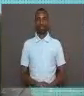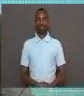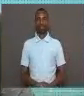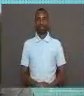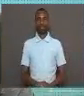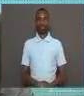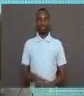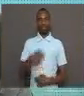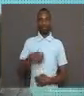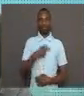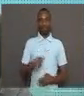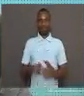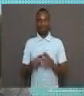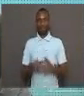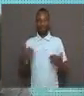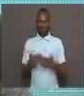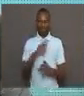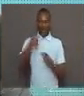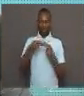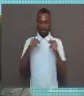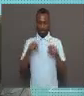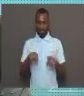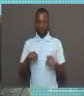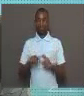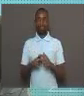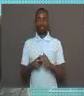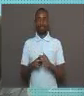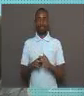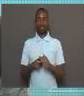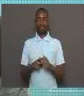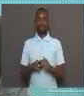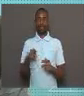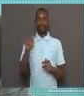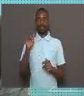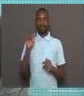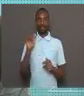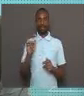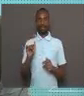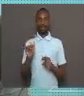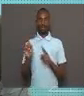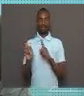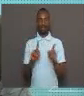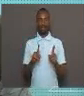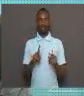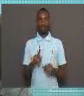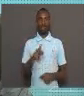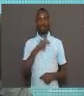We are beginning a new unit today on the properties of bulk matter.